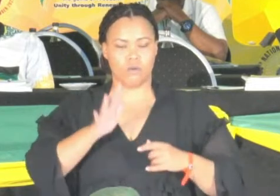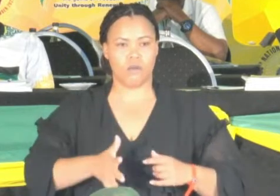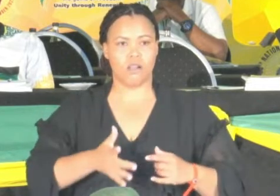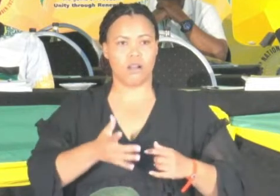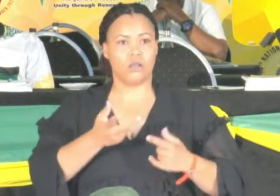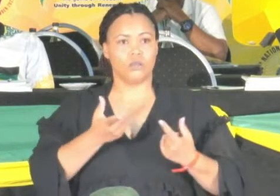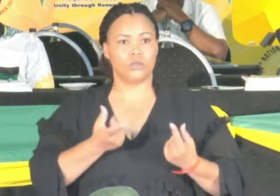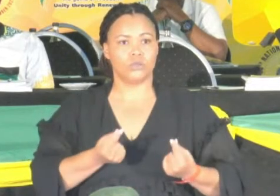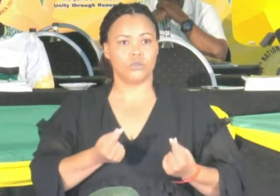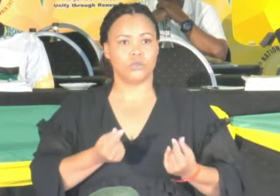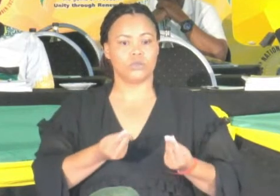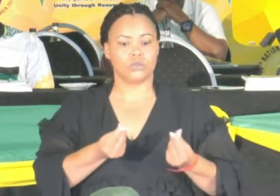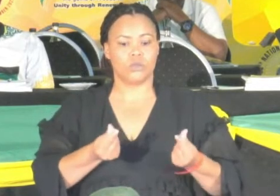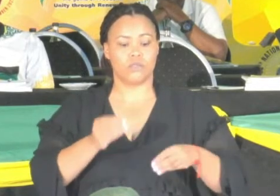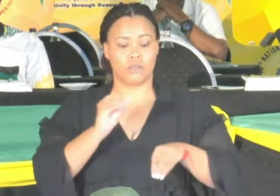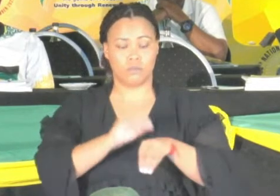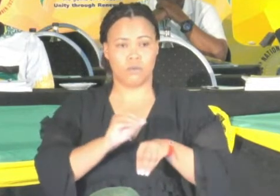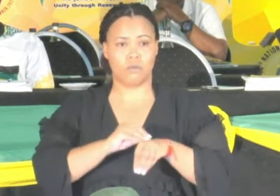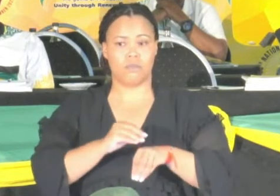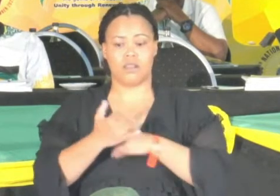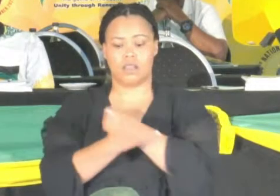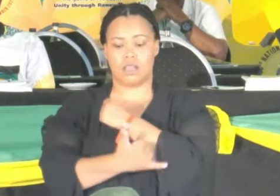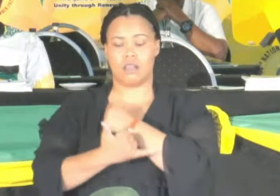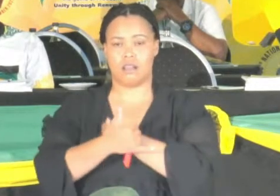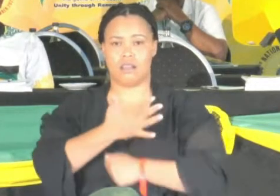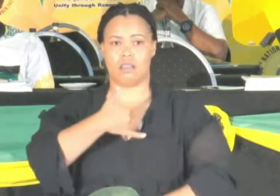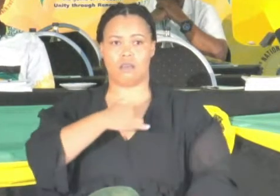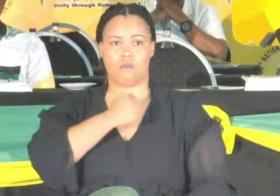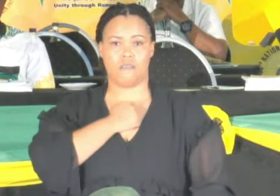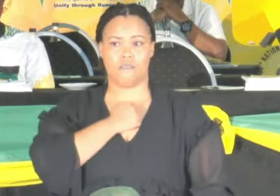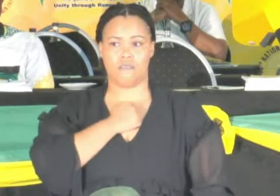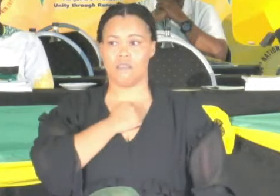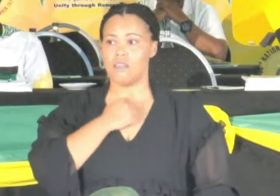today. So this conference,